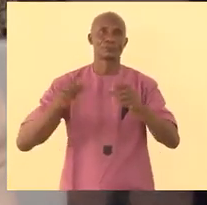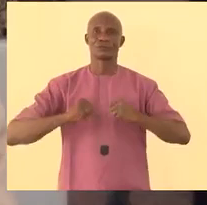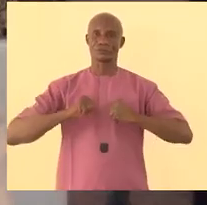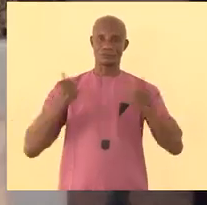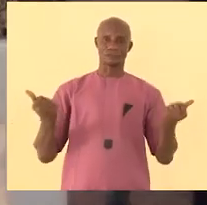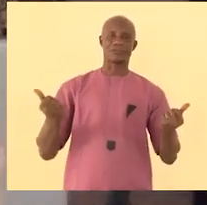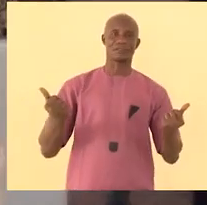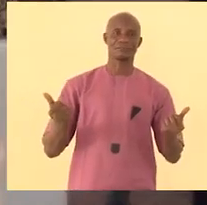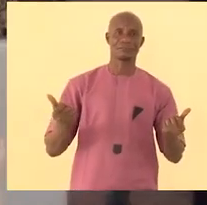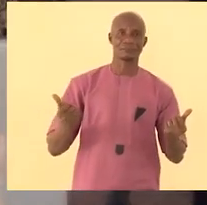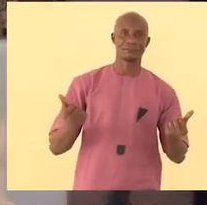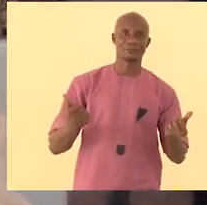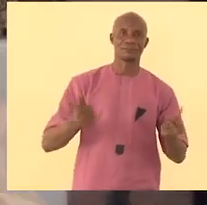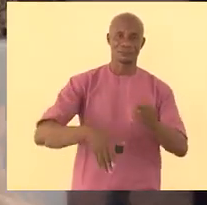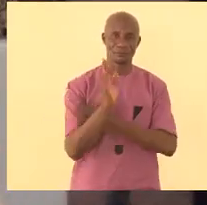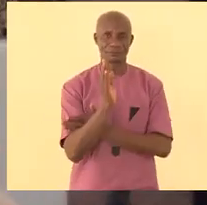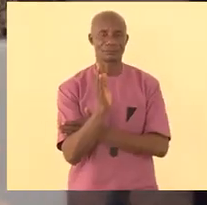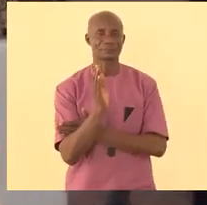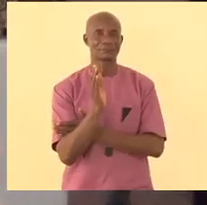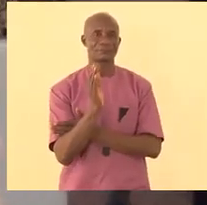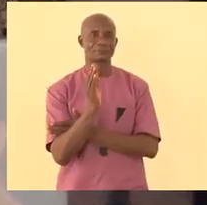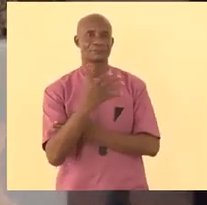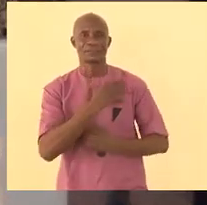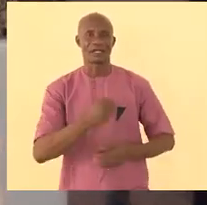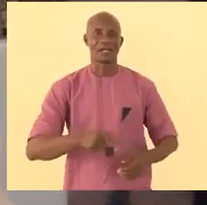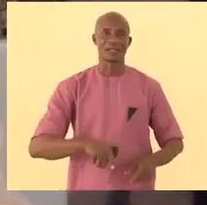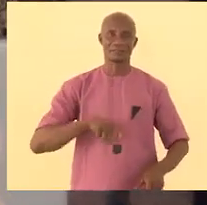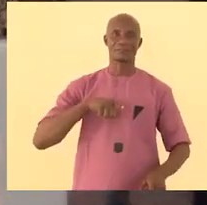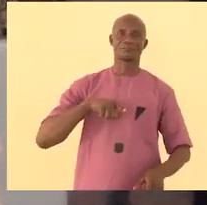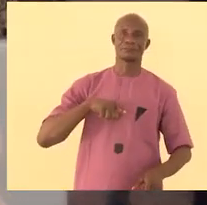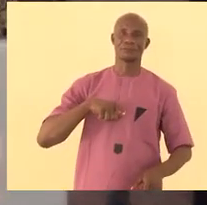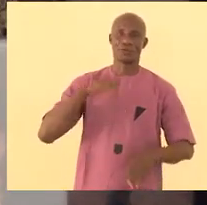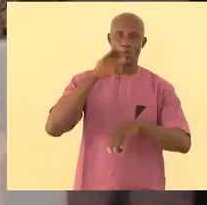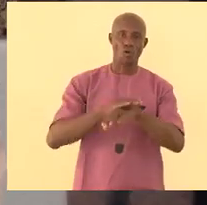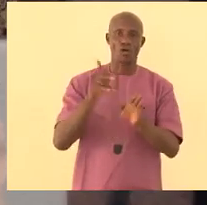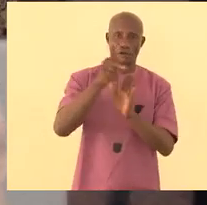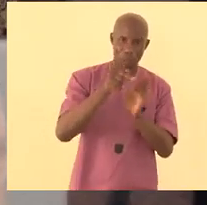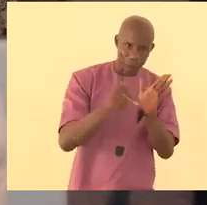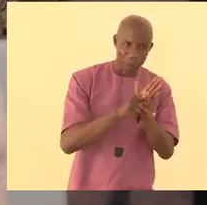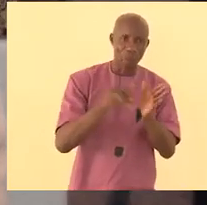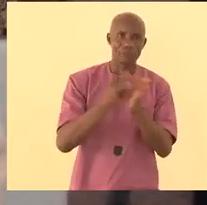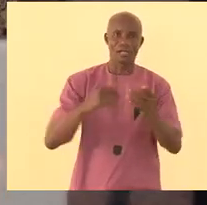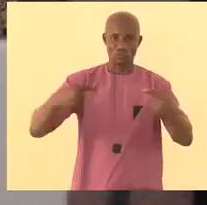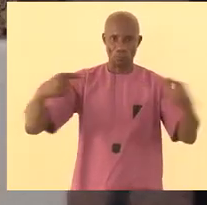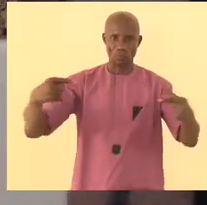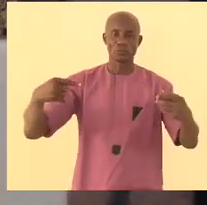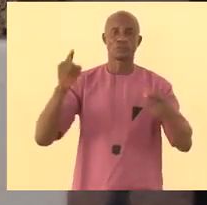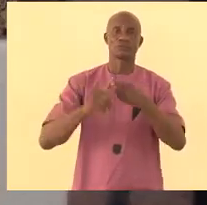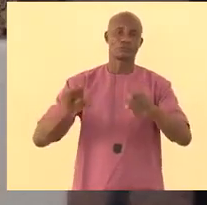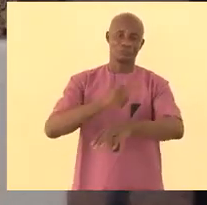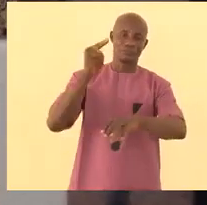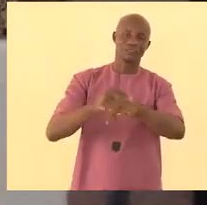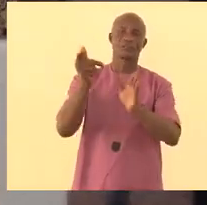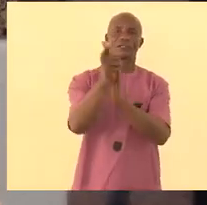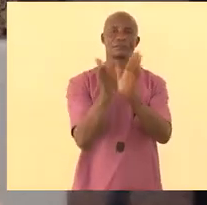to deny the existence of God, to live a life and live on principles that are diametrically opposed to natural law, the